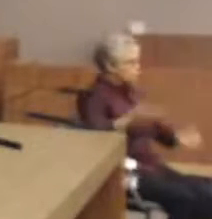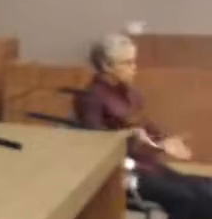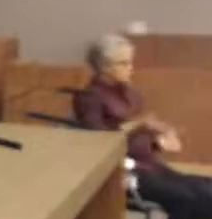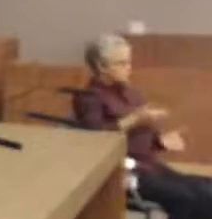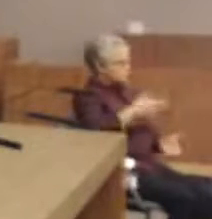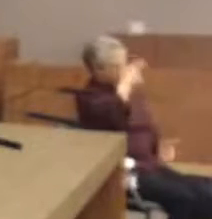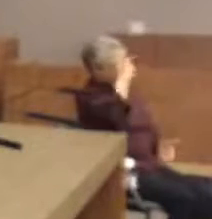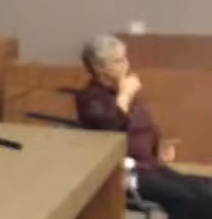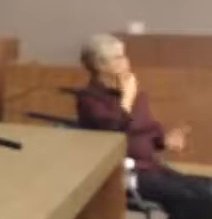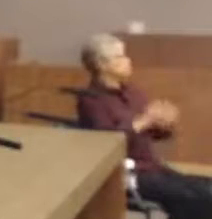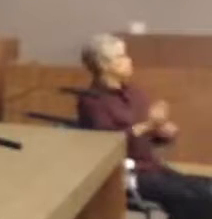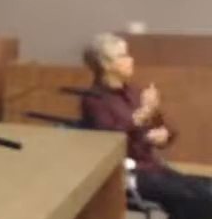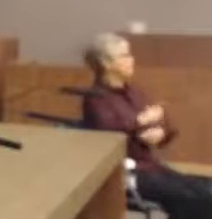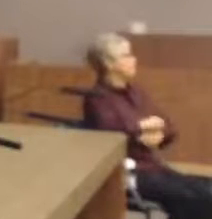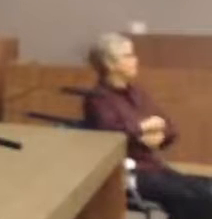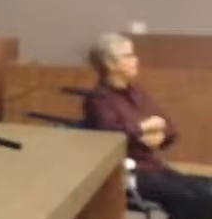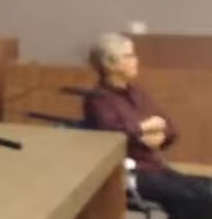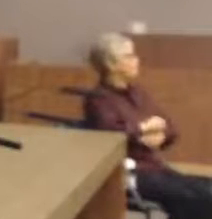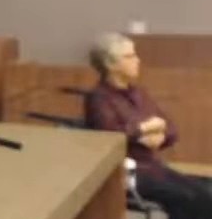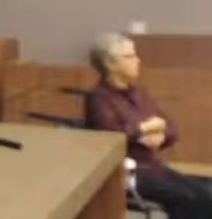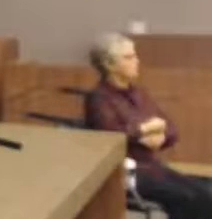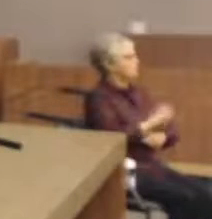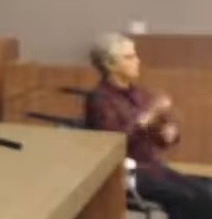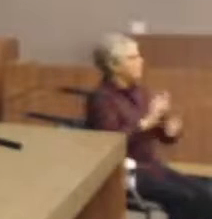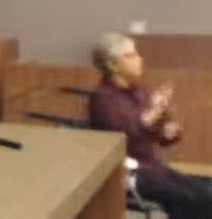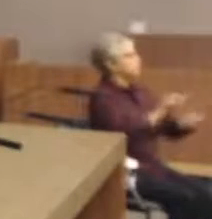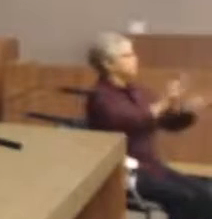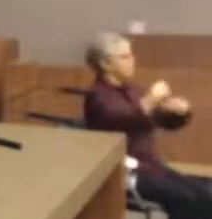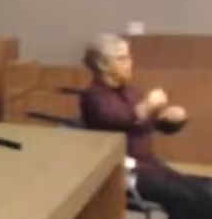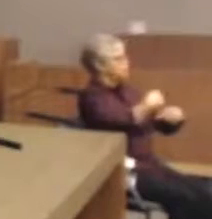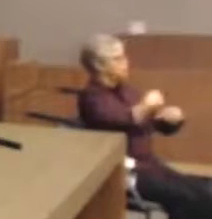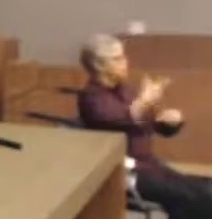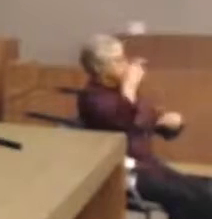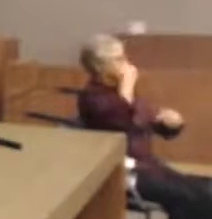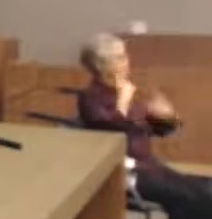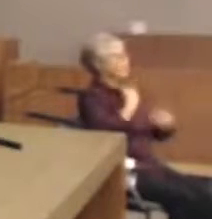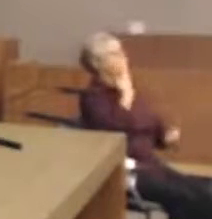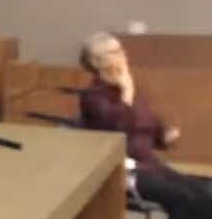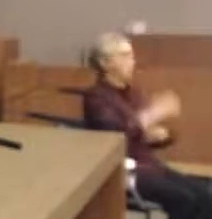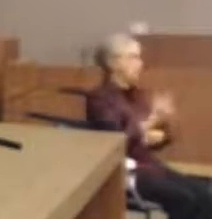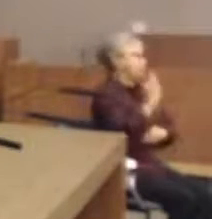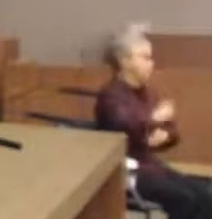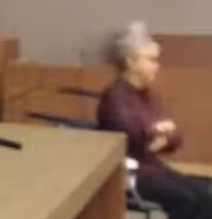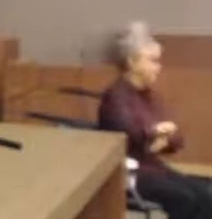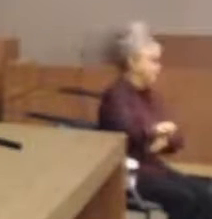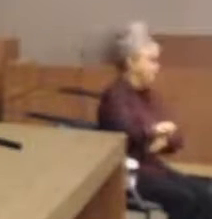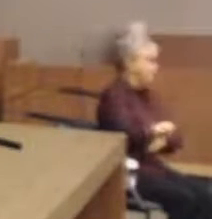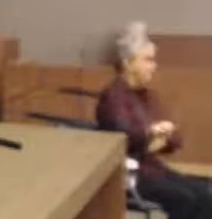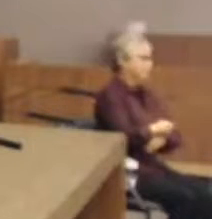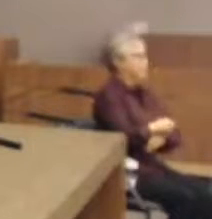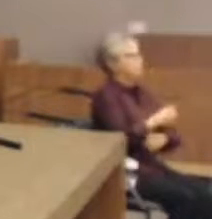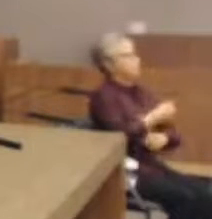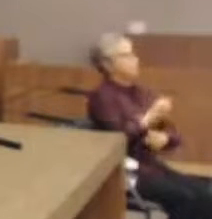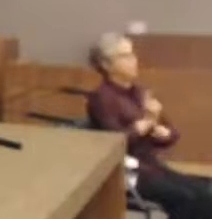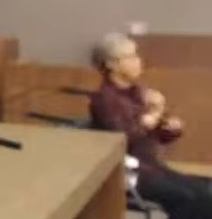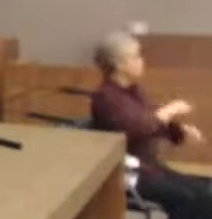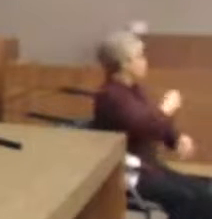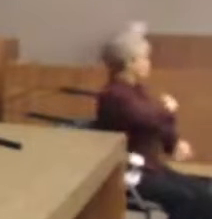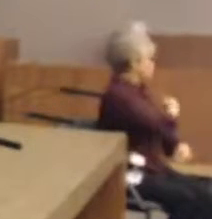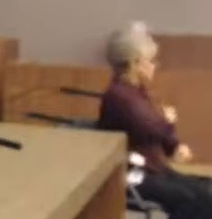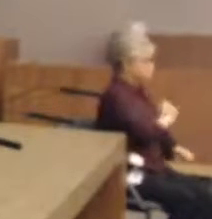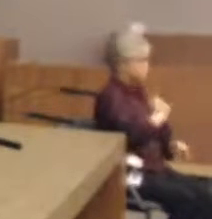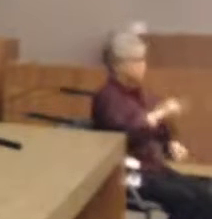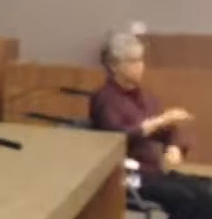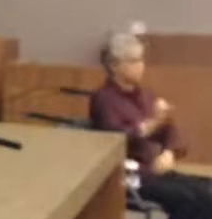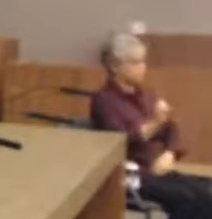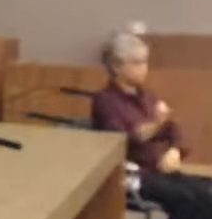things that have happened to them, right? So they're coming in with that. It's like people that go to hospitals or emergency rooms. Nobody's there for